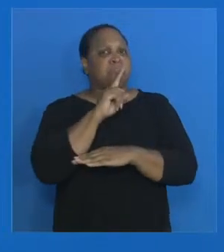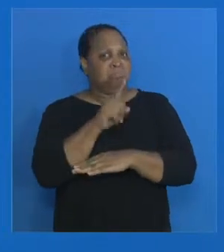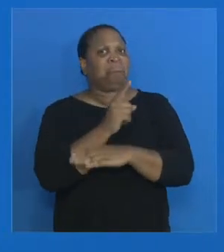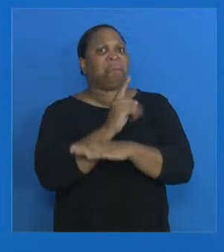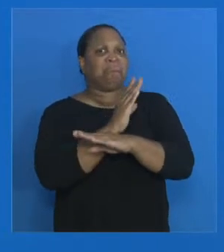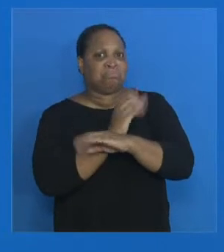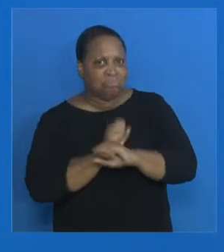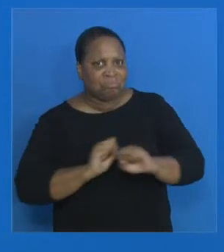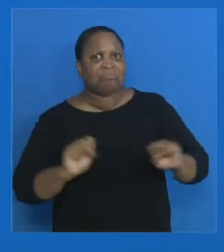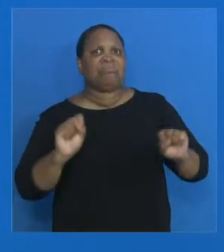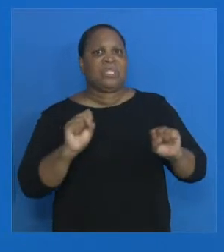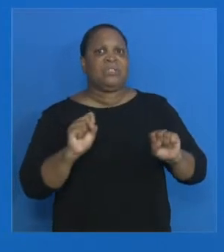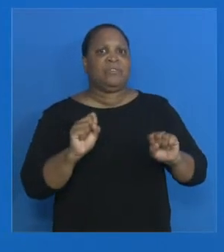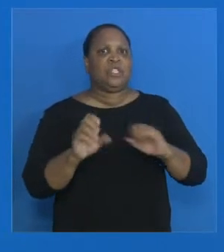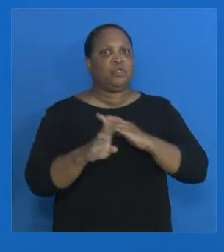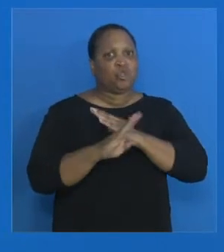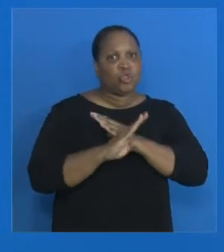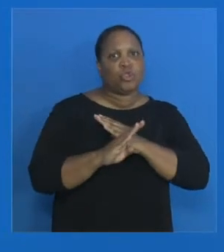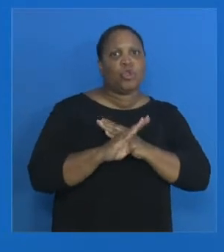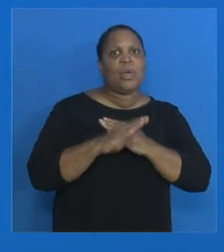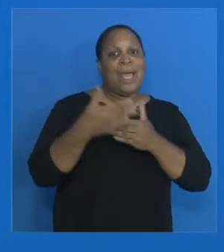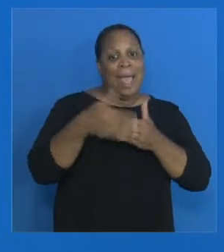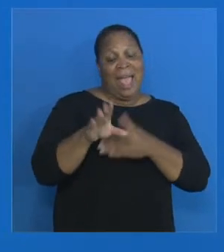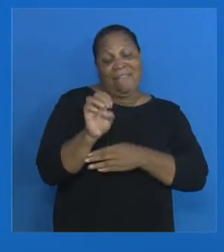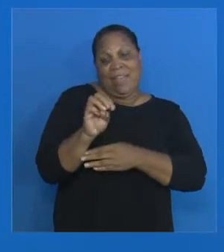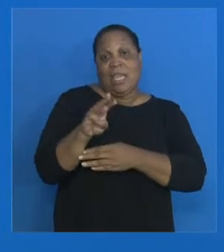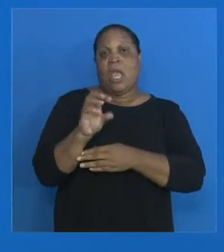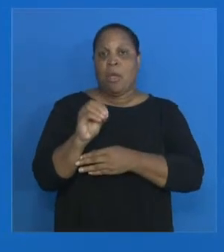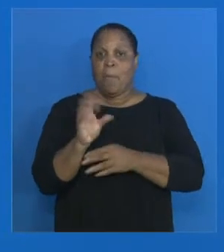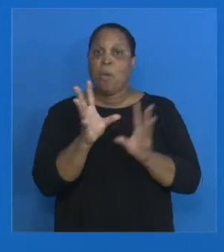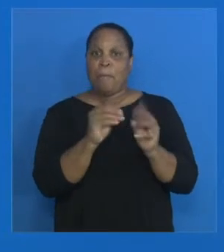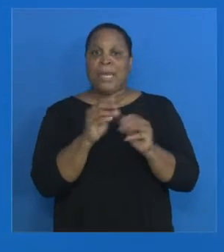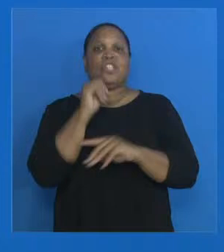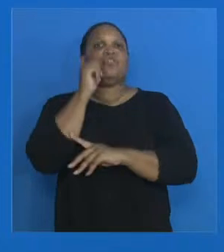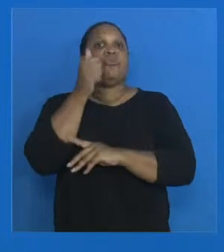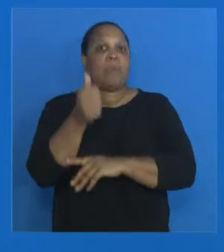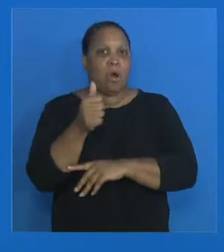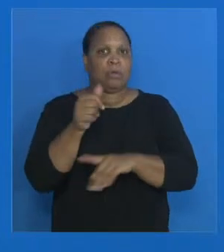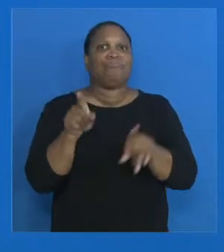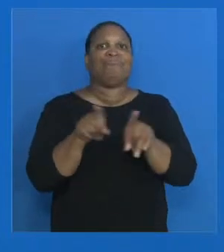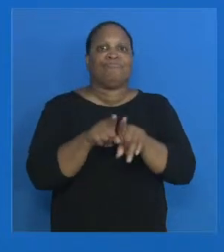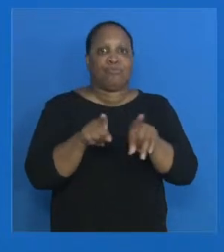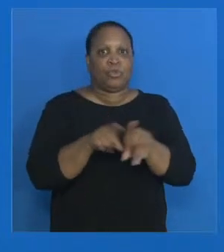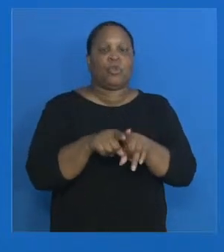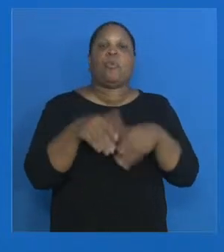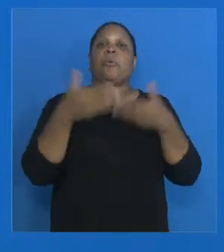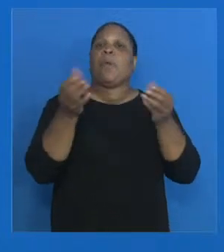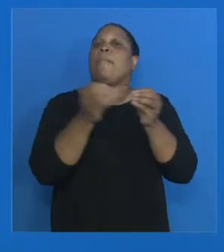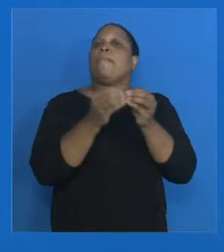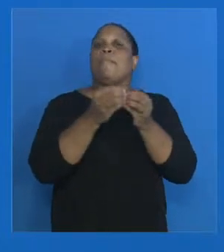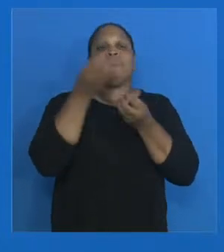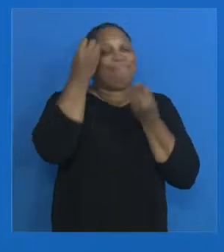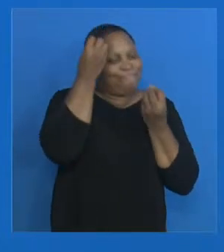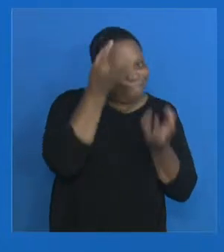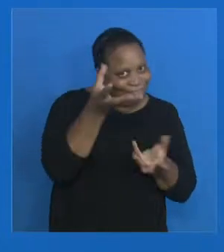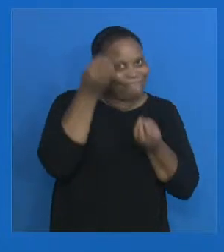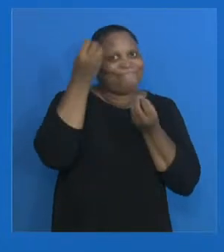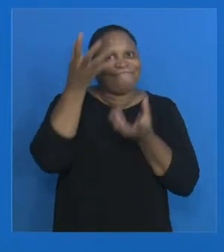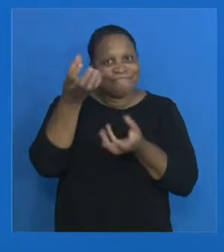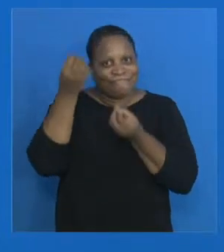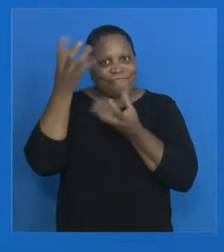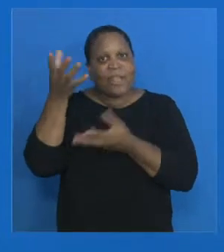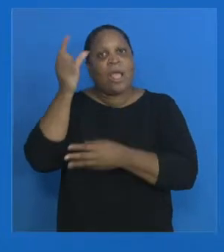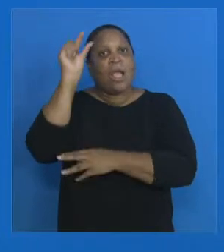security. Following our EMO meeting tomorrow, we will also be able to provide more information regarding the